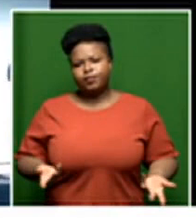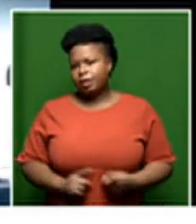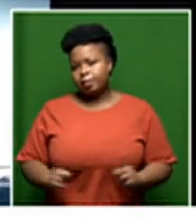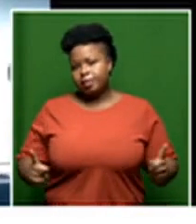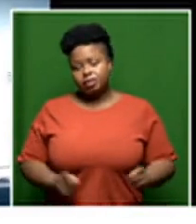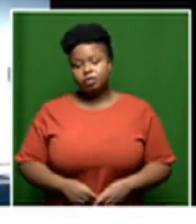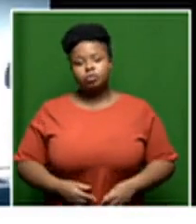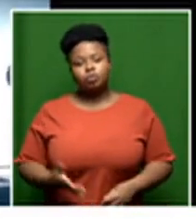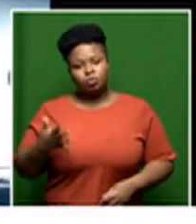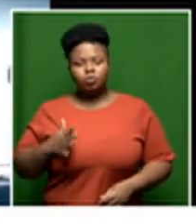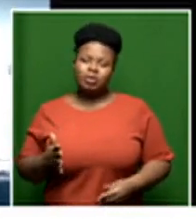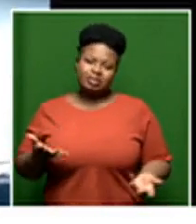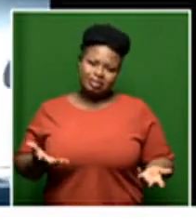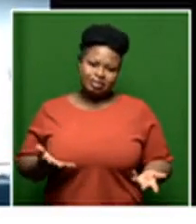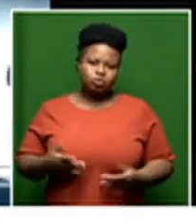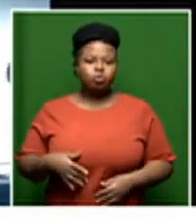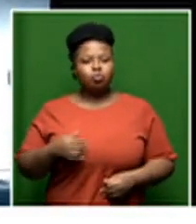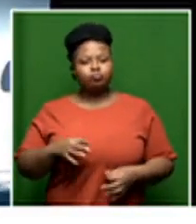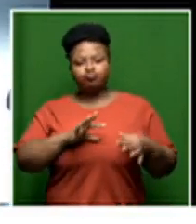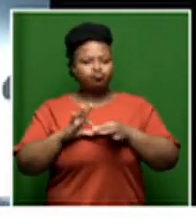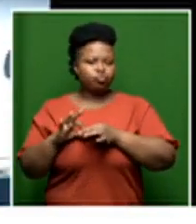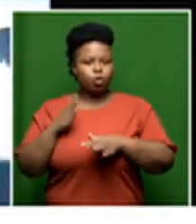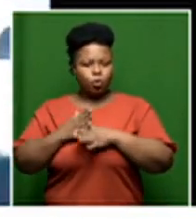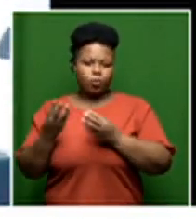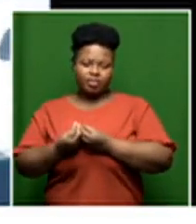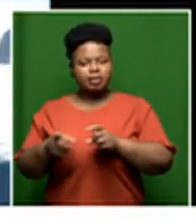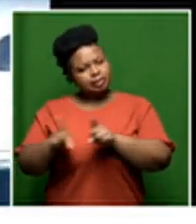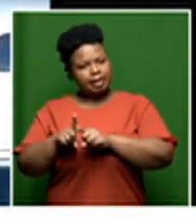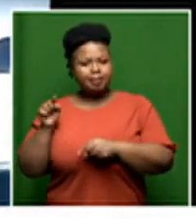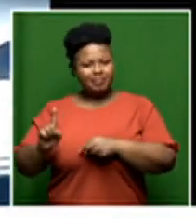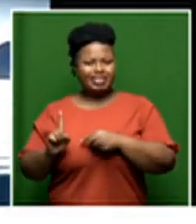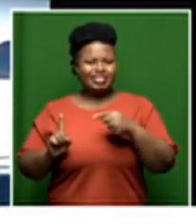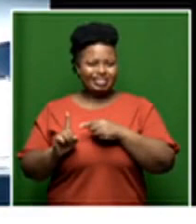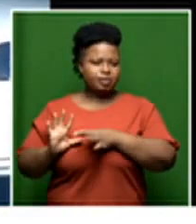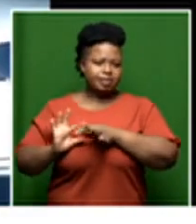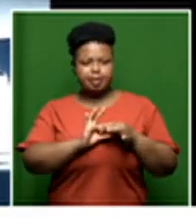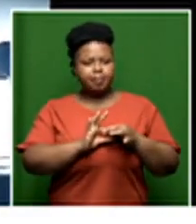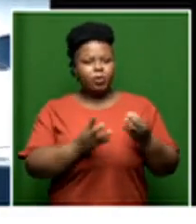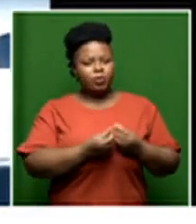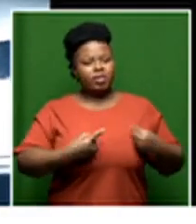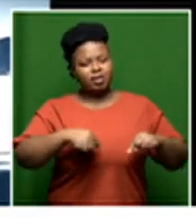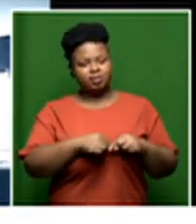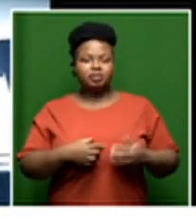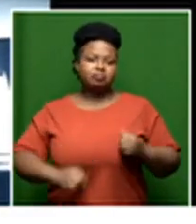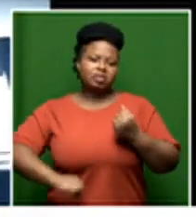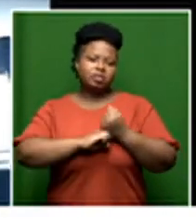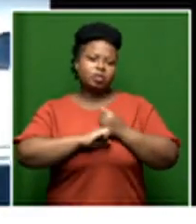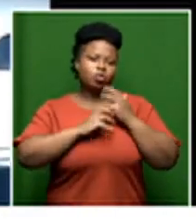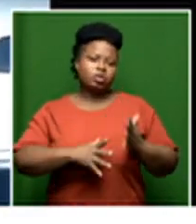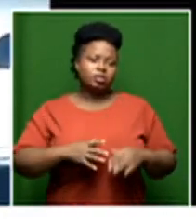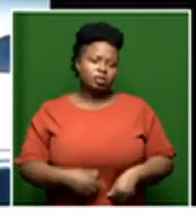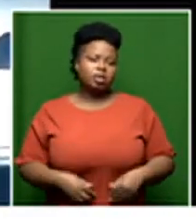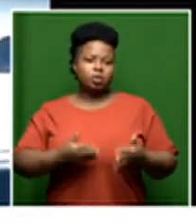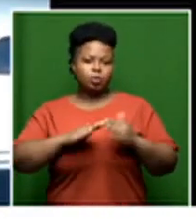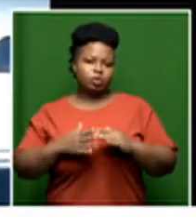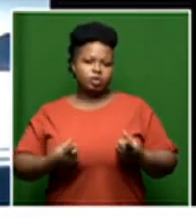are looking ahead to a fruitful relationship. He's also looking ahead to a fruitful relationship that he's going to have with our supporters and with